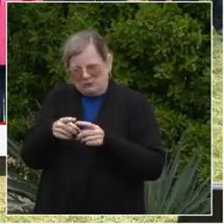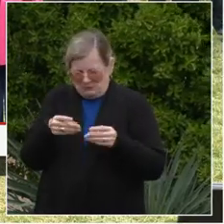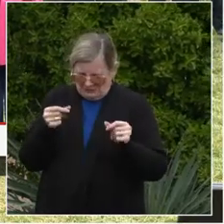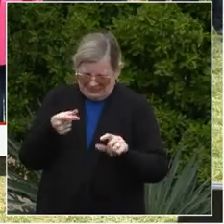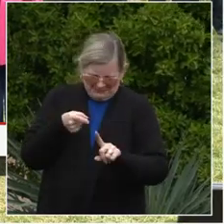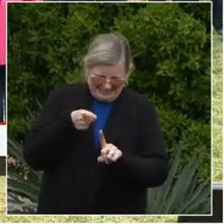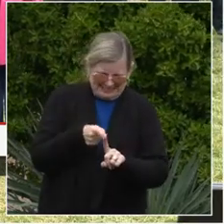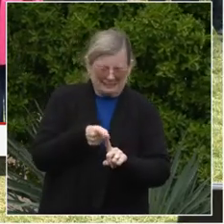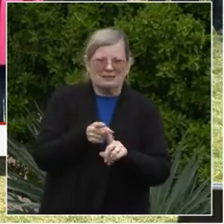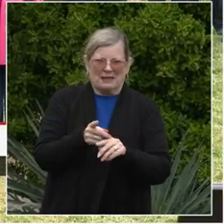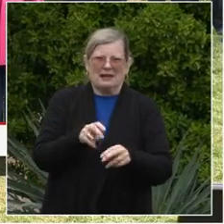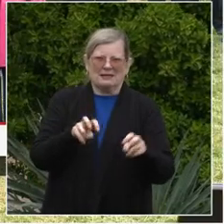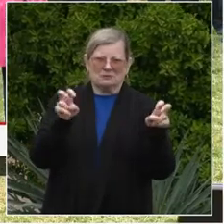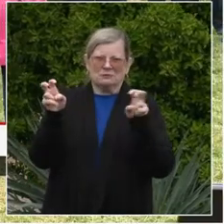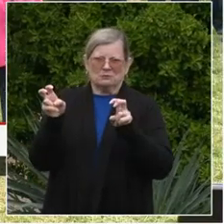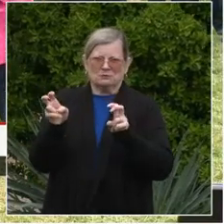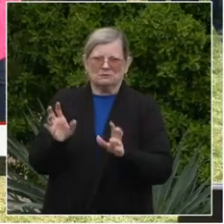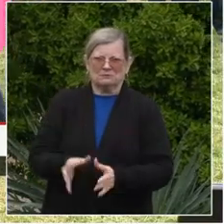comments.